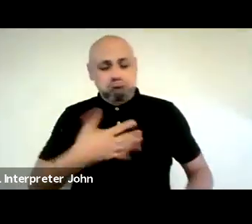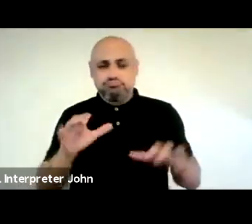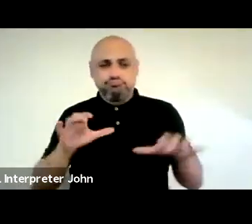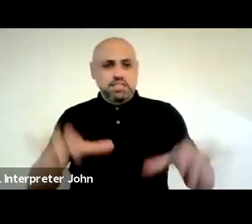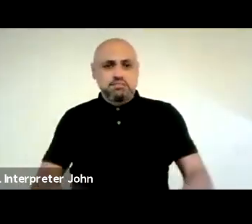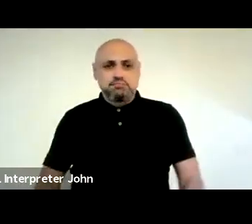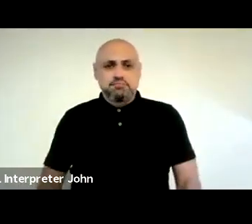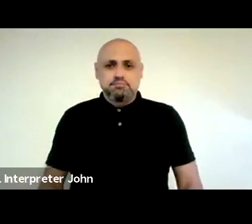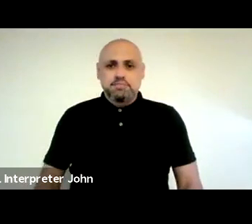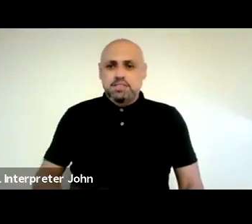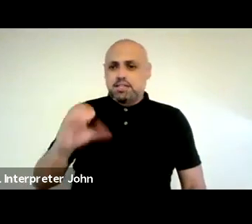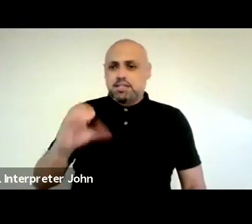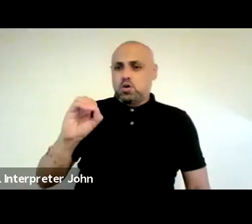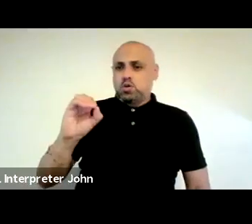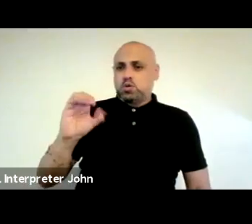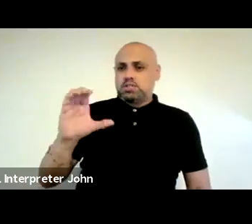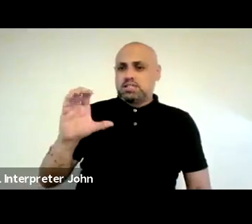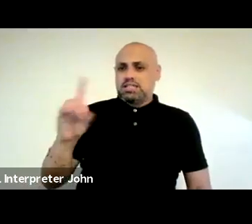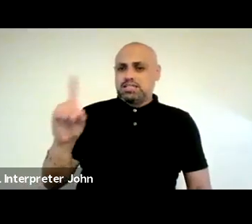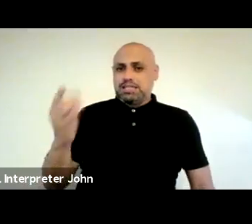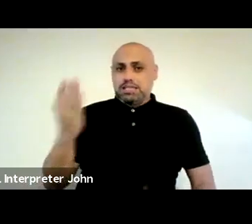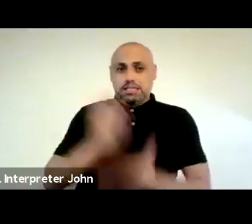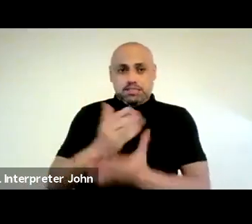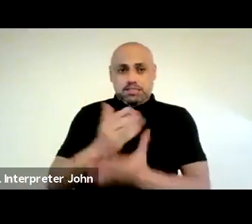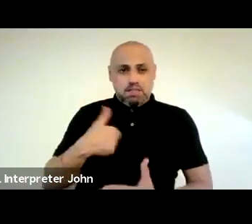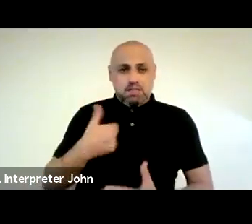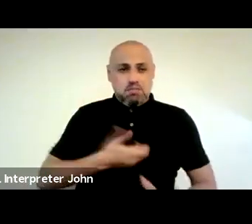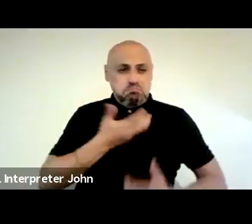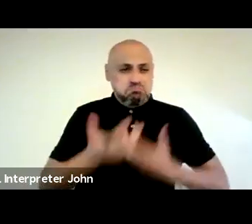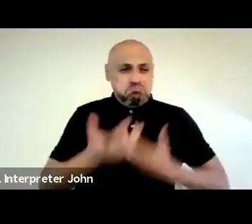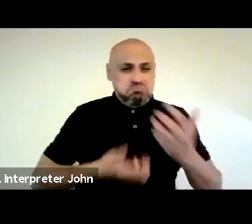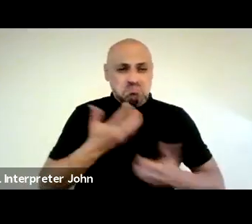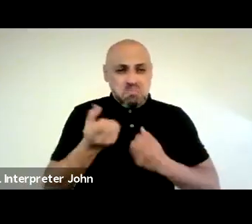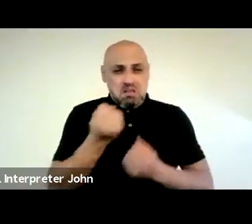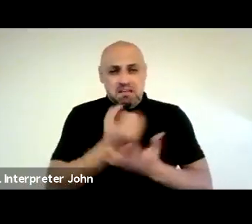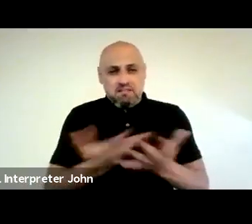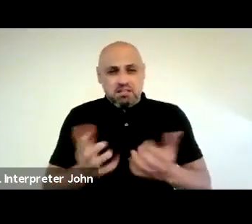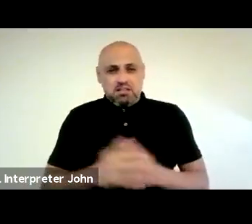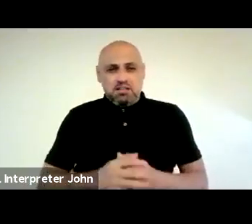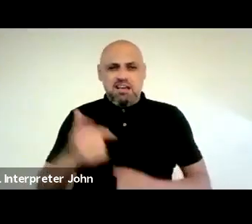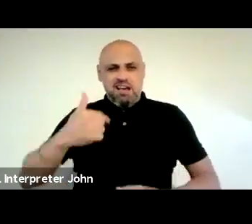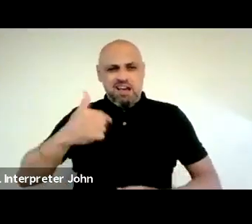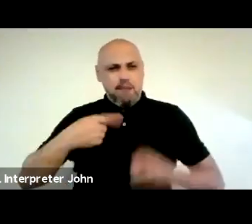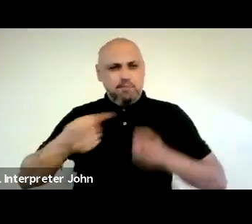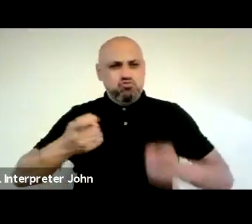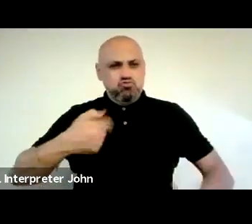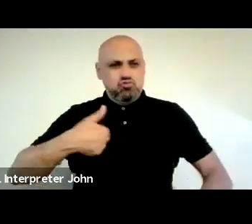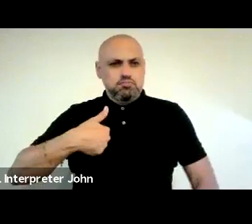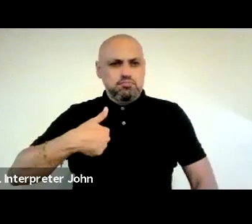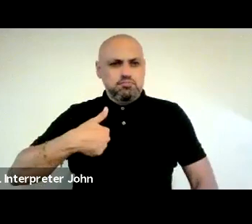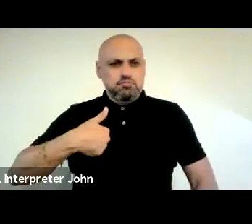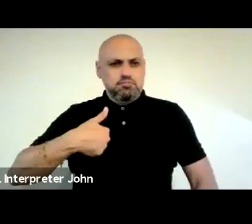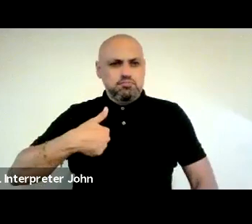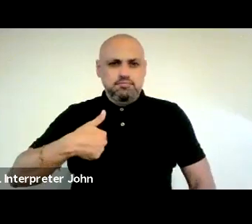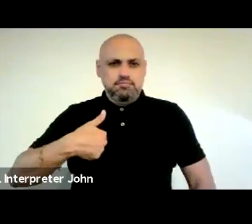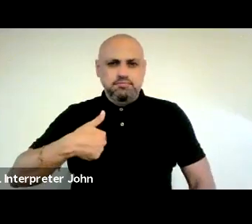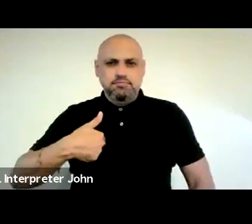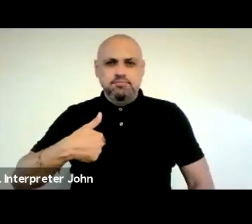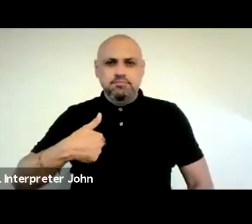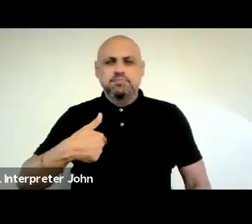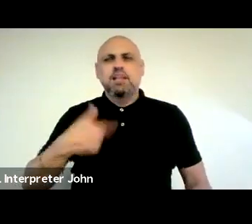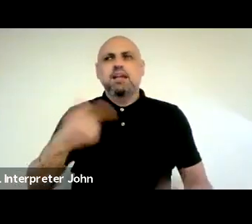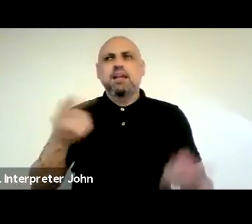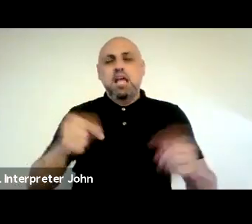not going to stop me from airing out all its dirty tricks. I call the shots now. On May